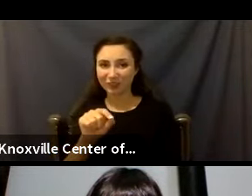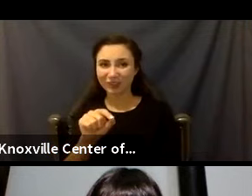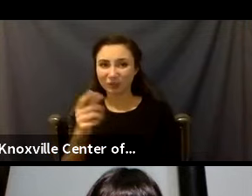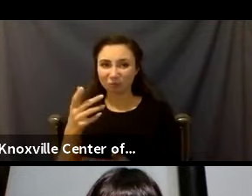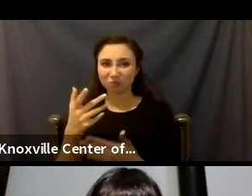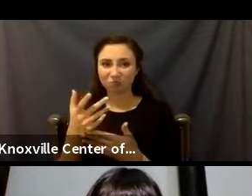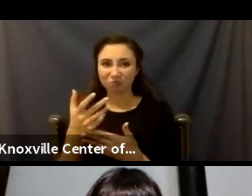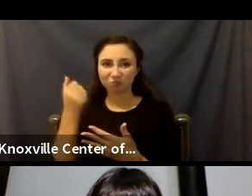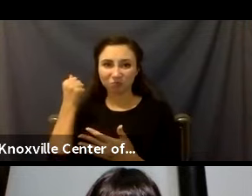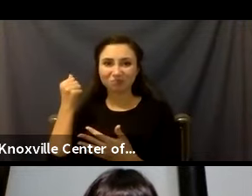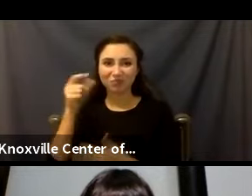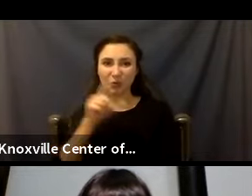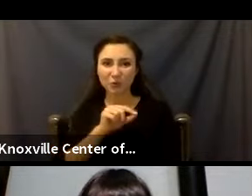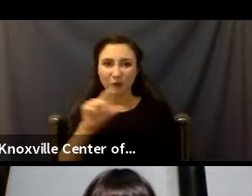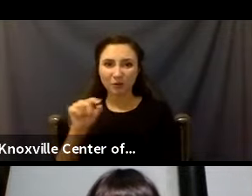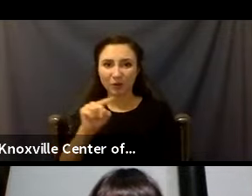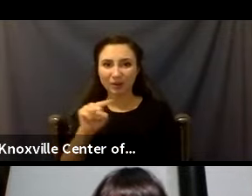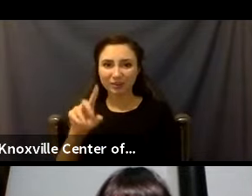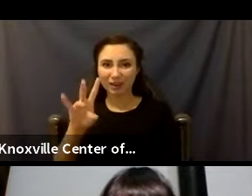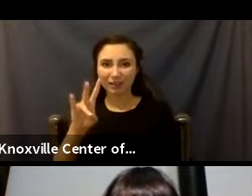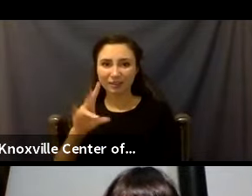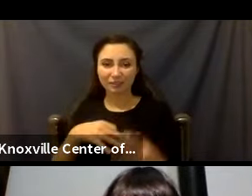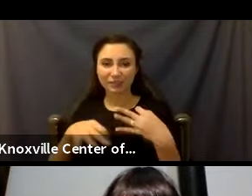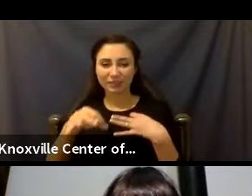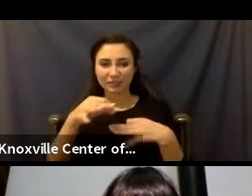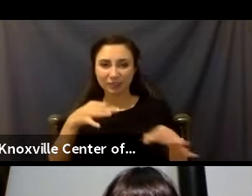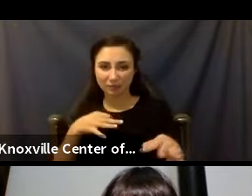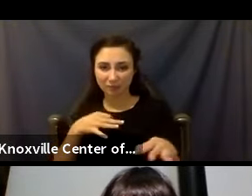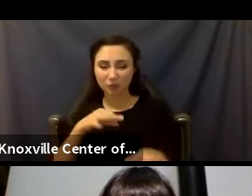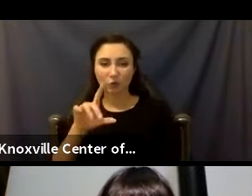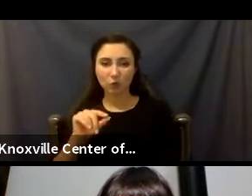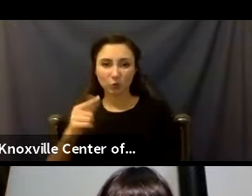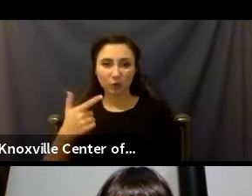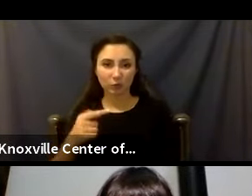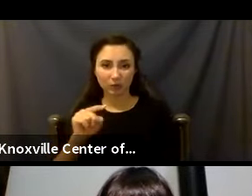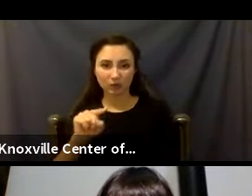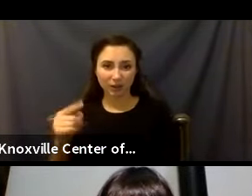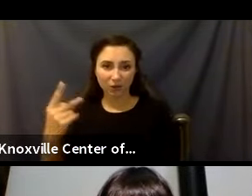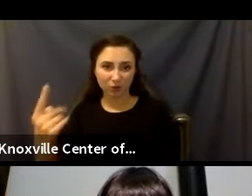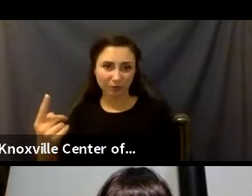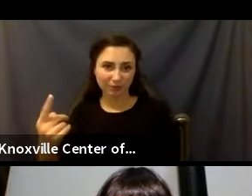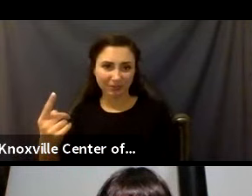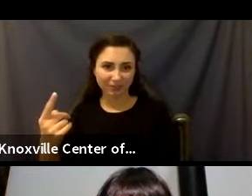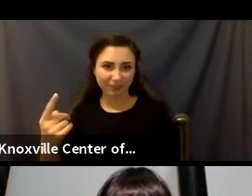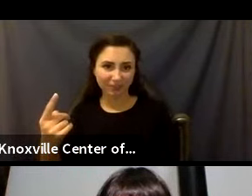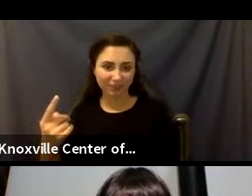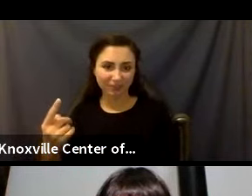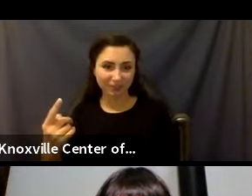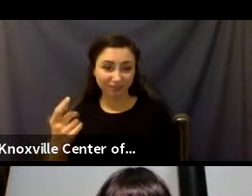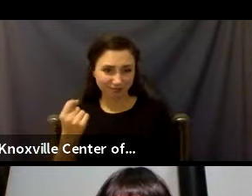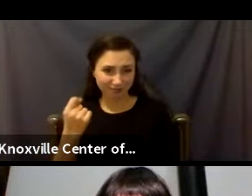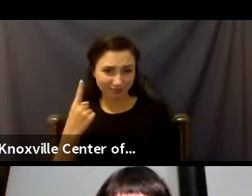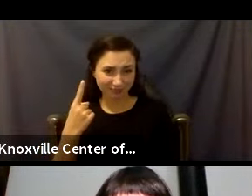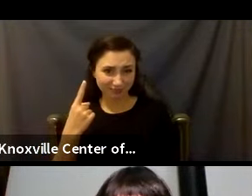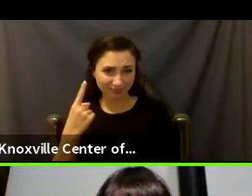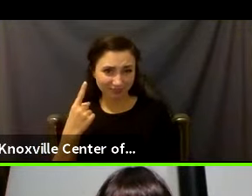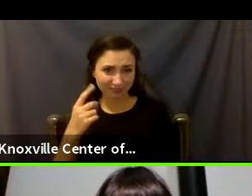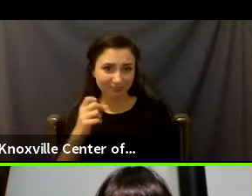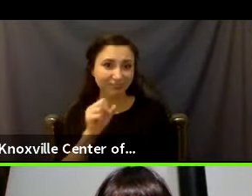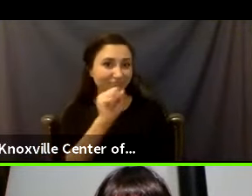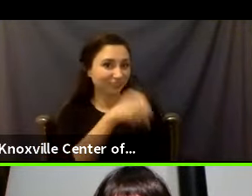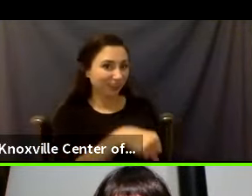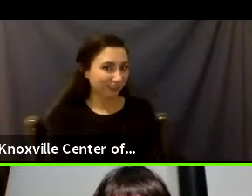2020-7 immediately, and then immediately substitute it for this new one, 2021-1. Does that make sense?